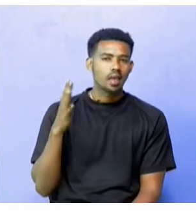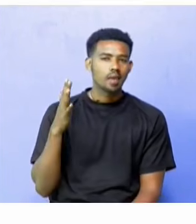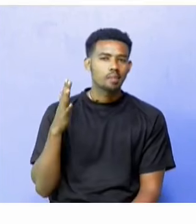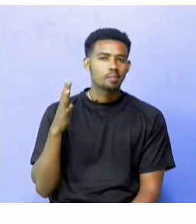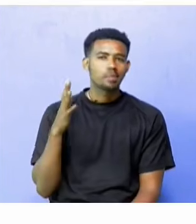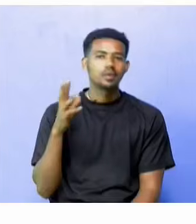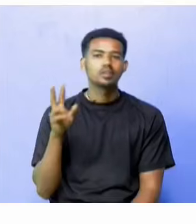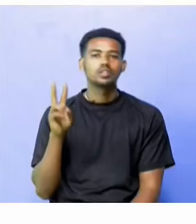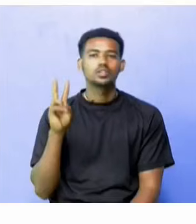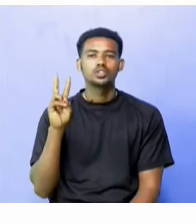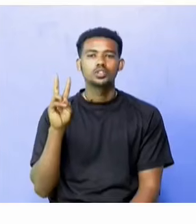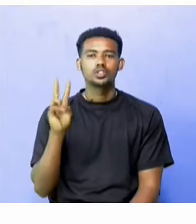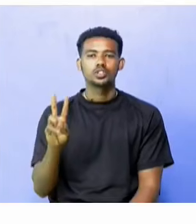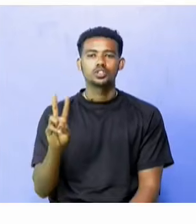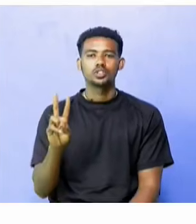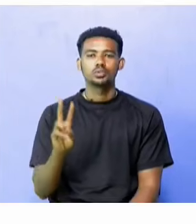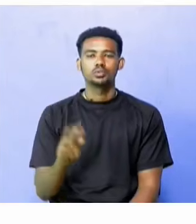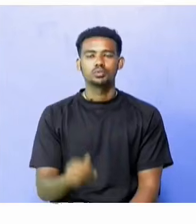type